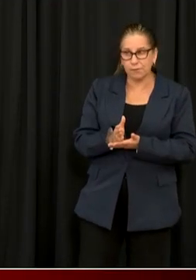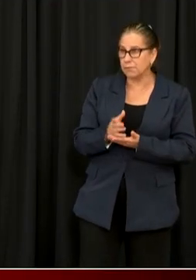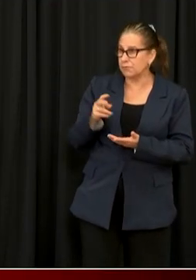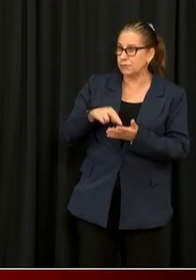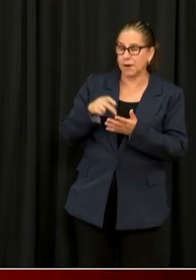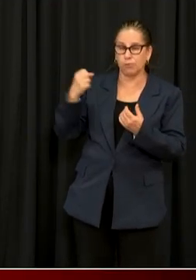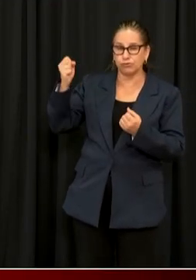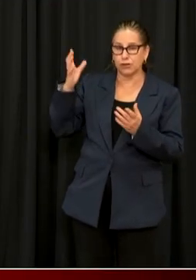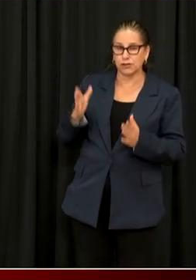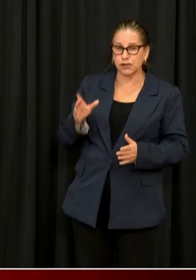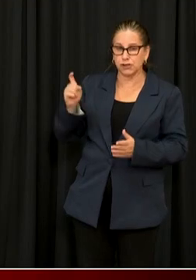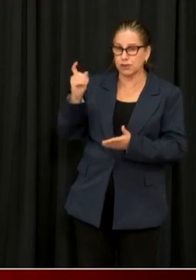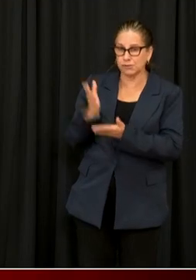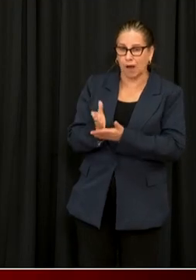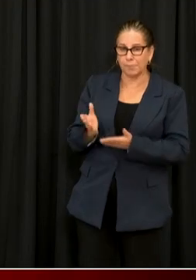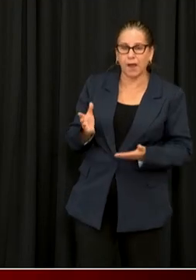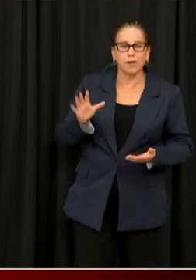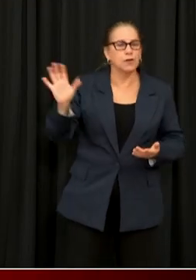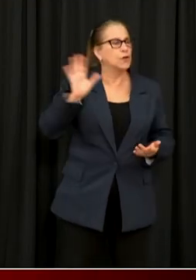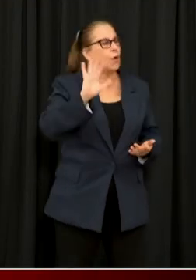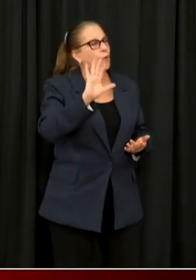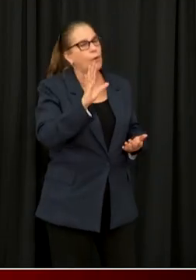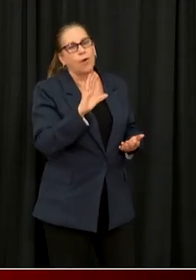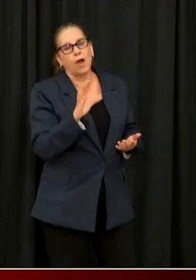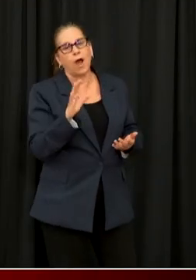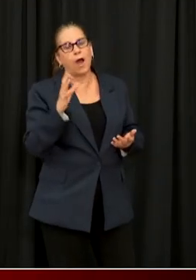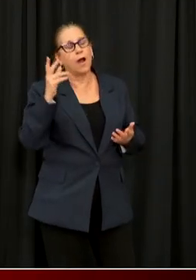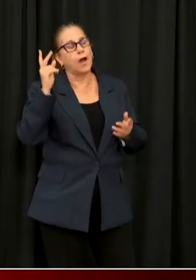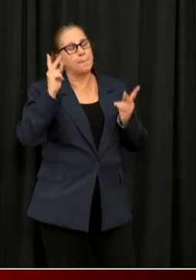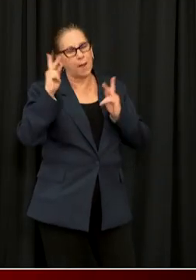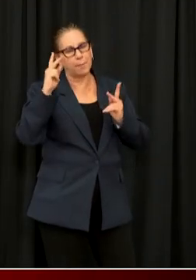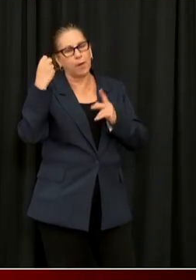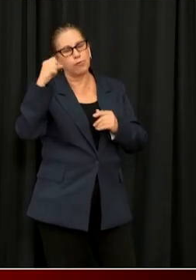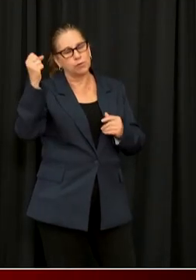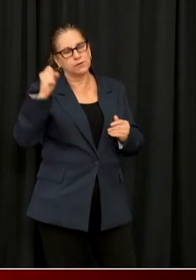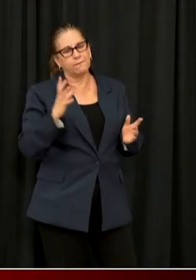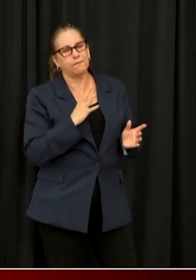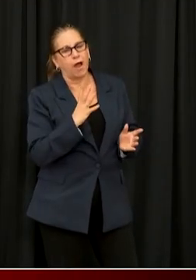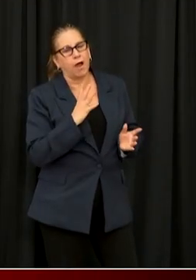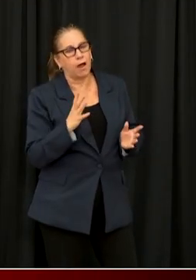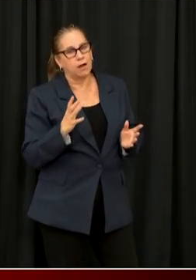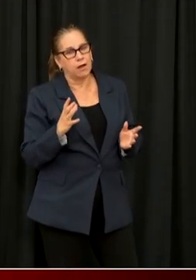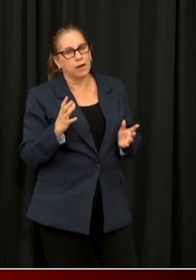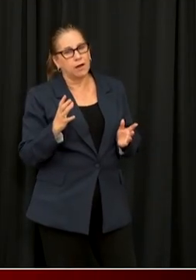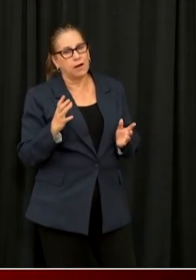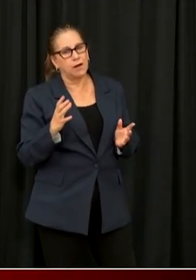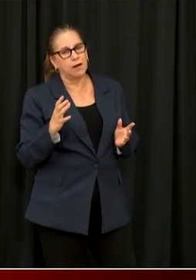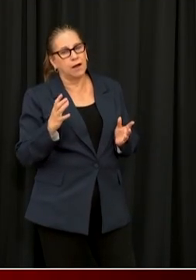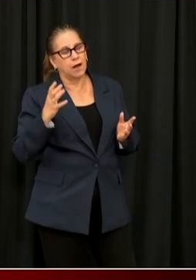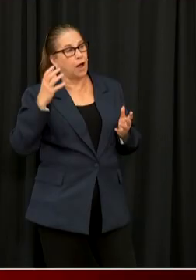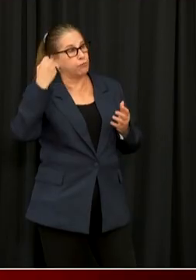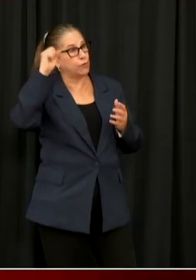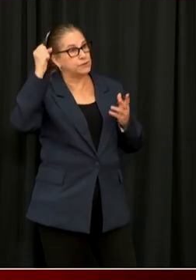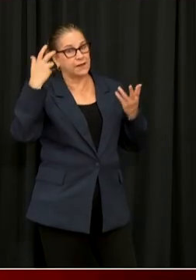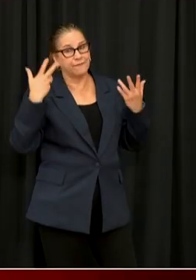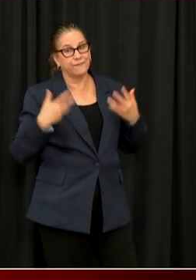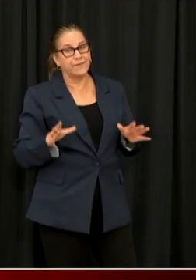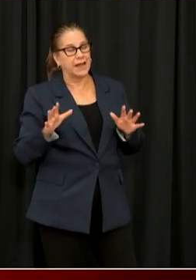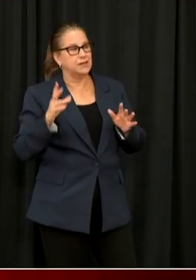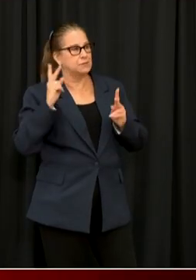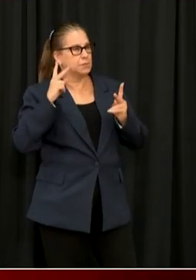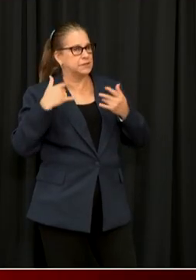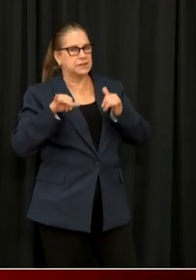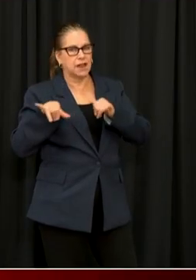staying stagnant, chanting, screaming. There still are some people doing that and they're marching, but there are portions where you just have people chilling,